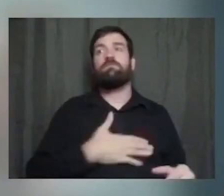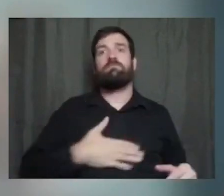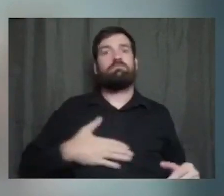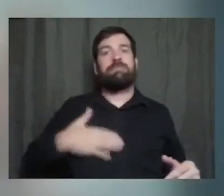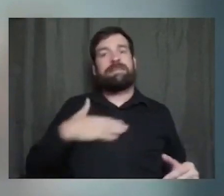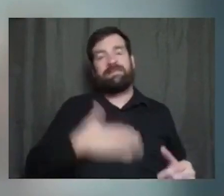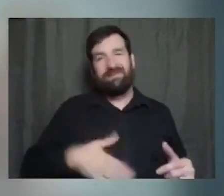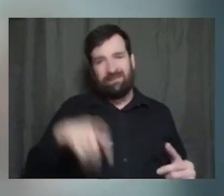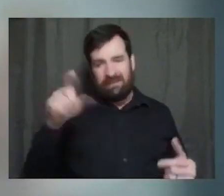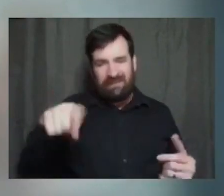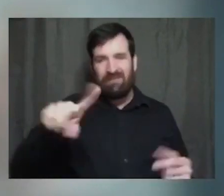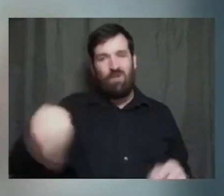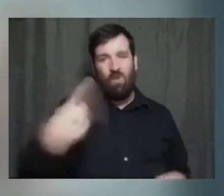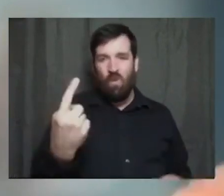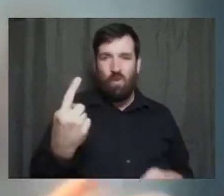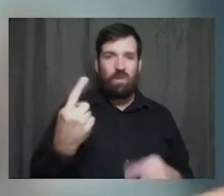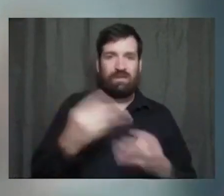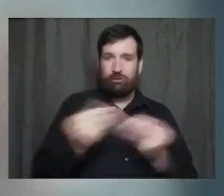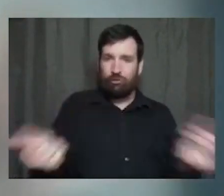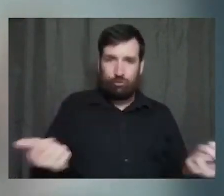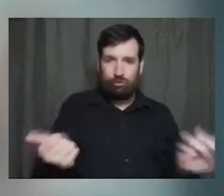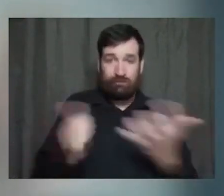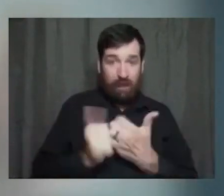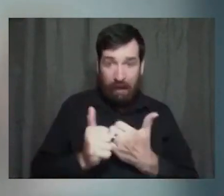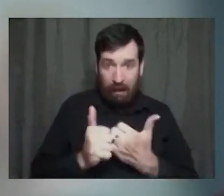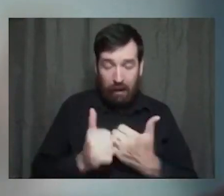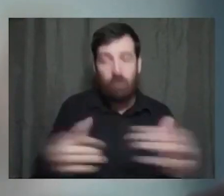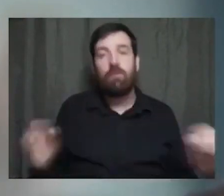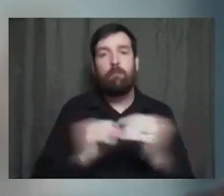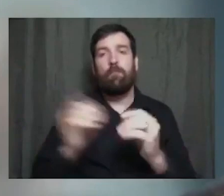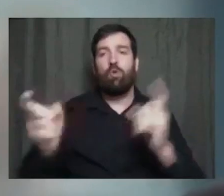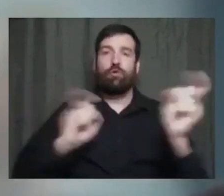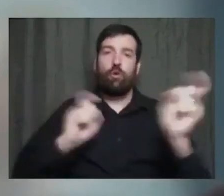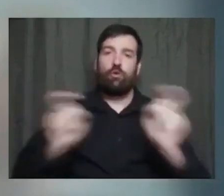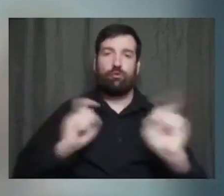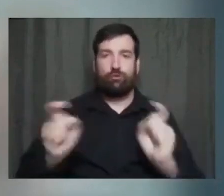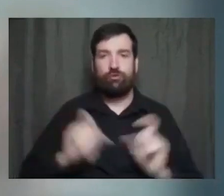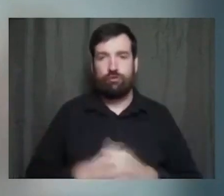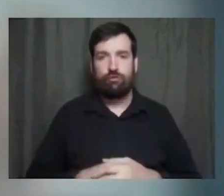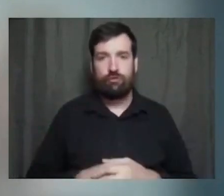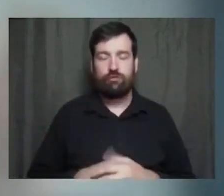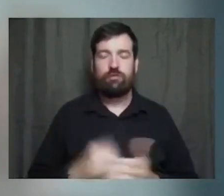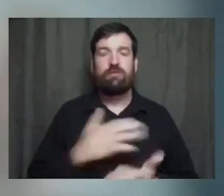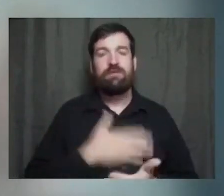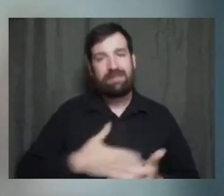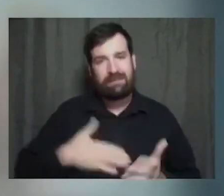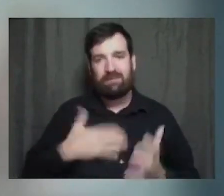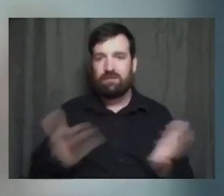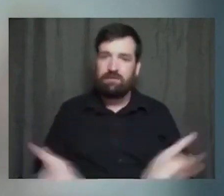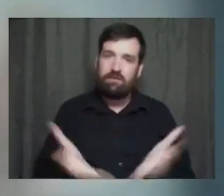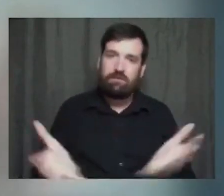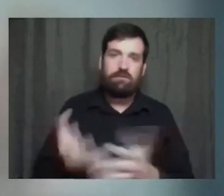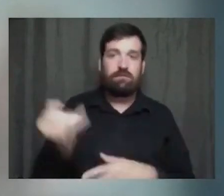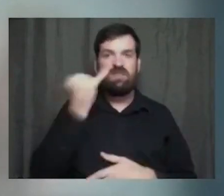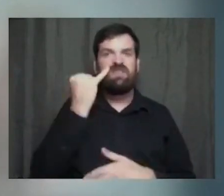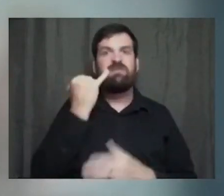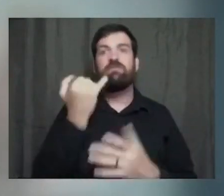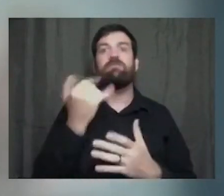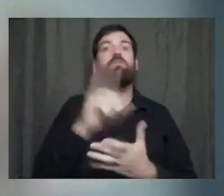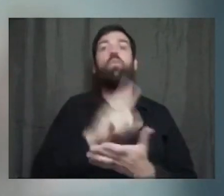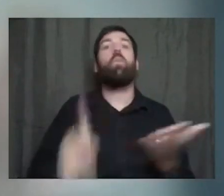only solution is to get more donors in the door. So really encourage you, if you've got a free hour in the